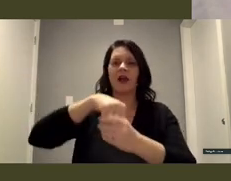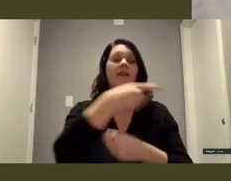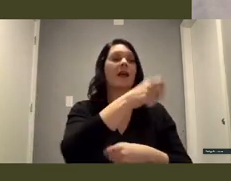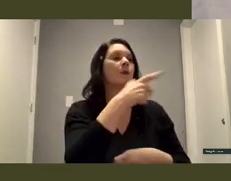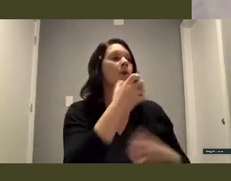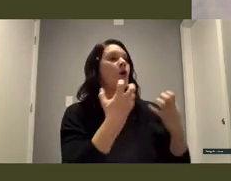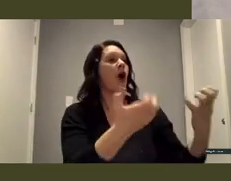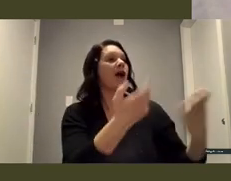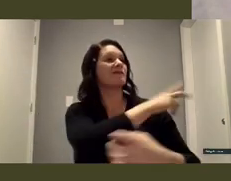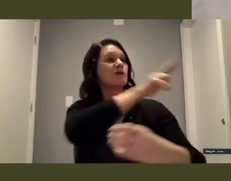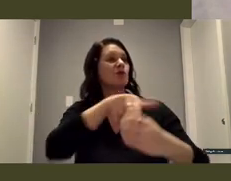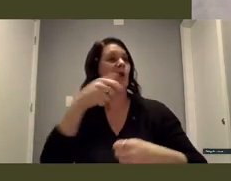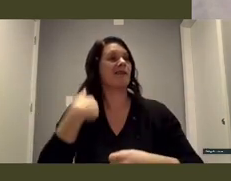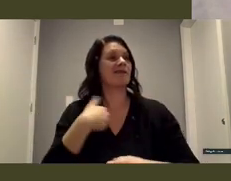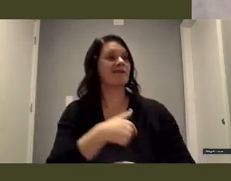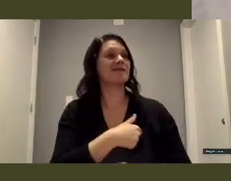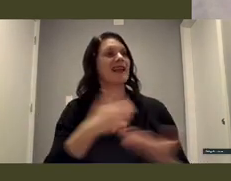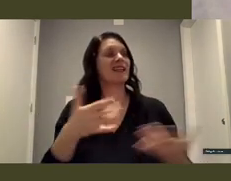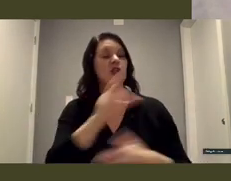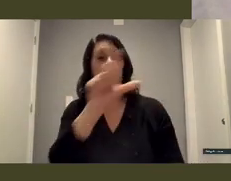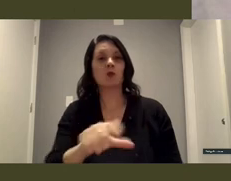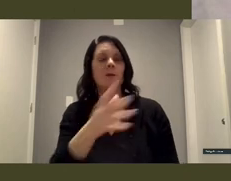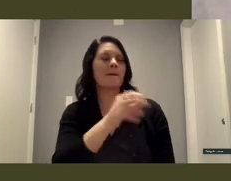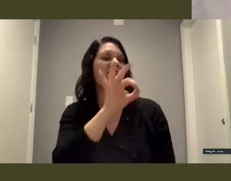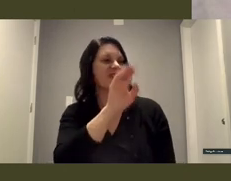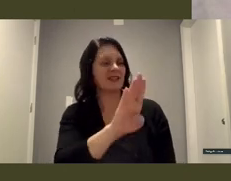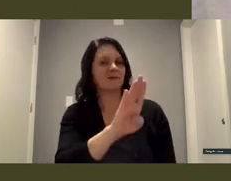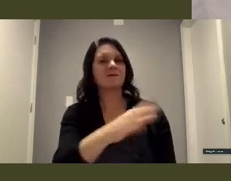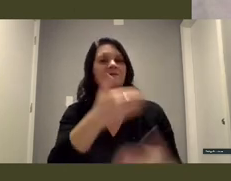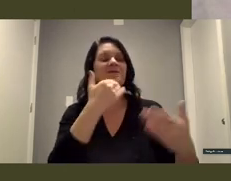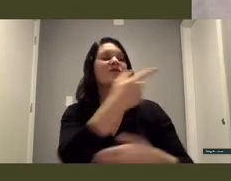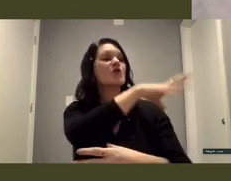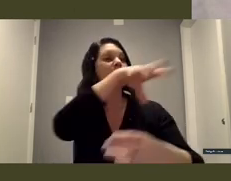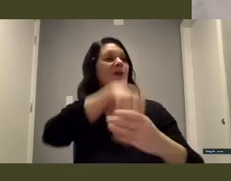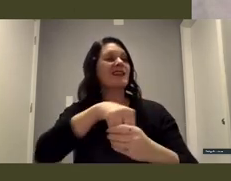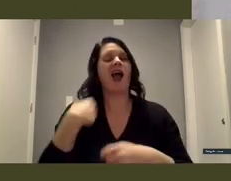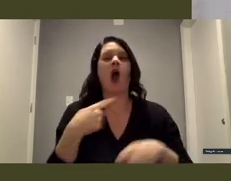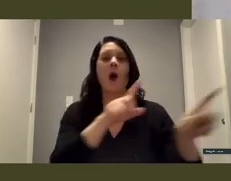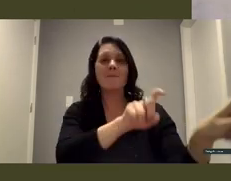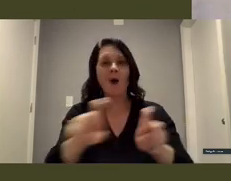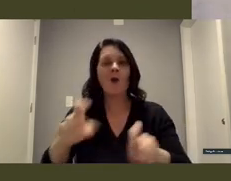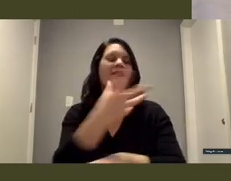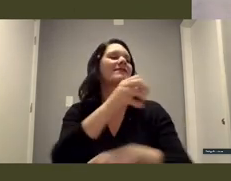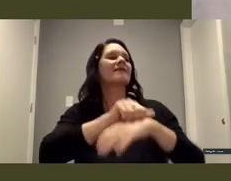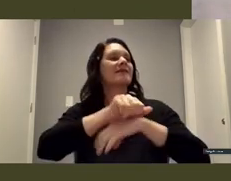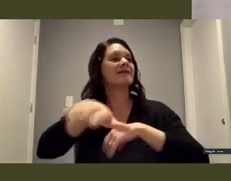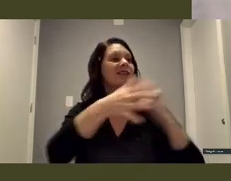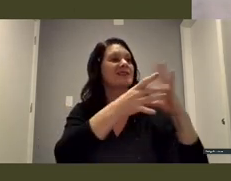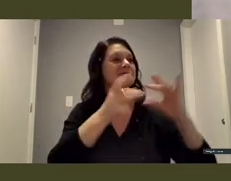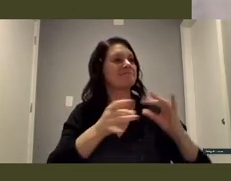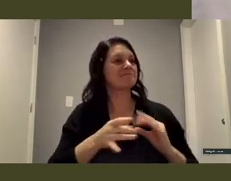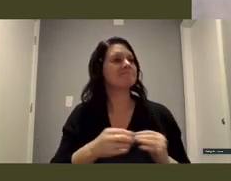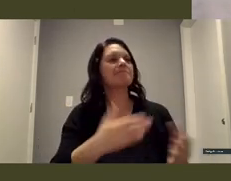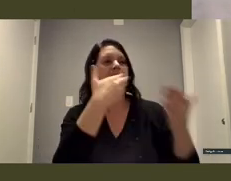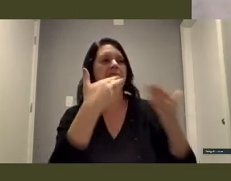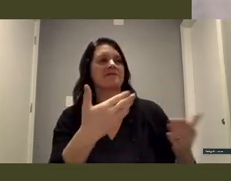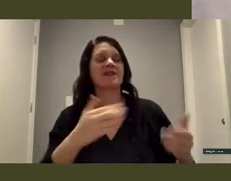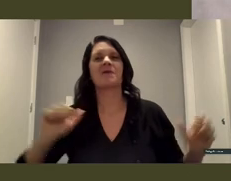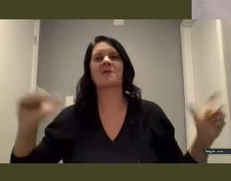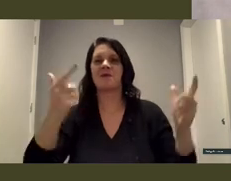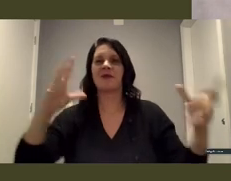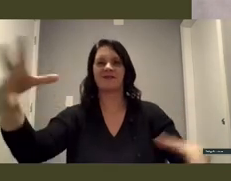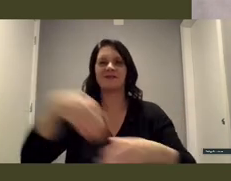our event over Zoom and on Facebook, for participating in our polls and sending in and voting on questions. Those of you